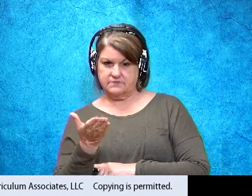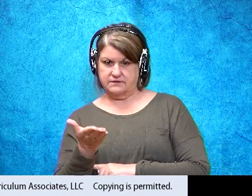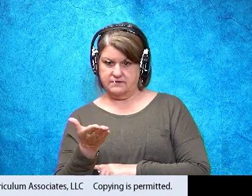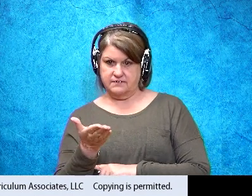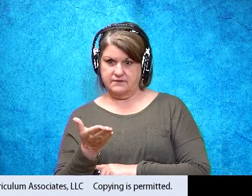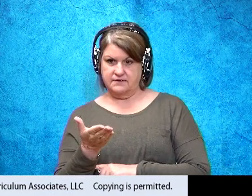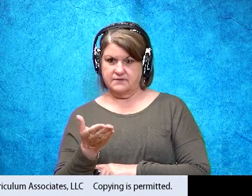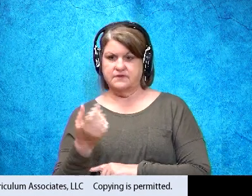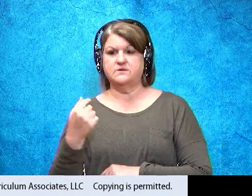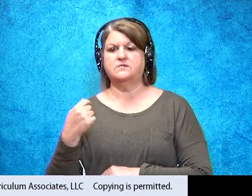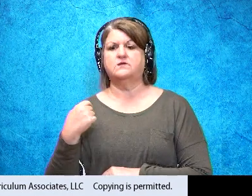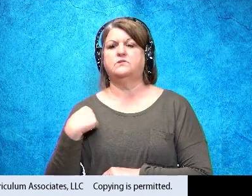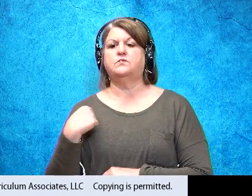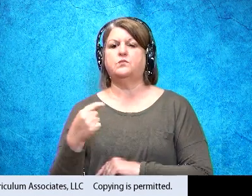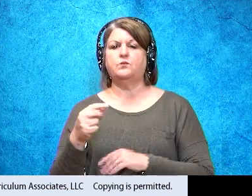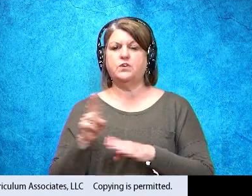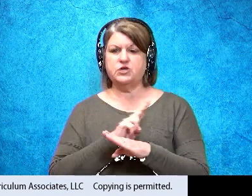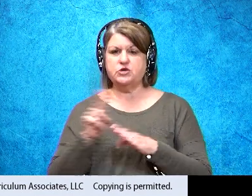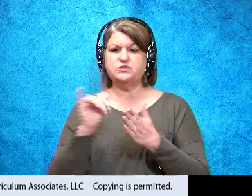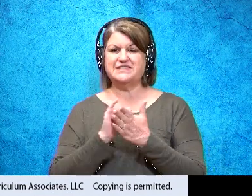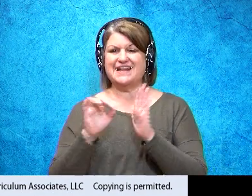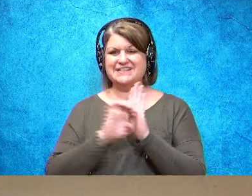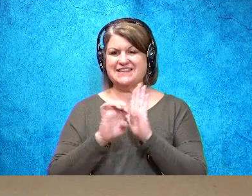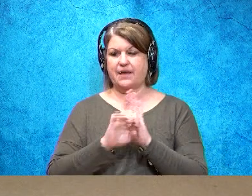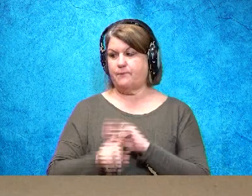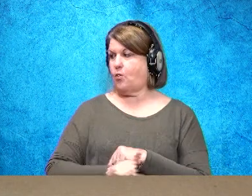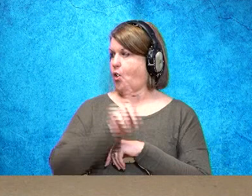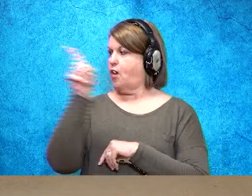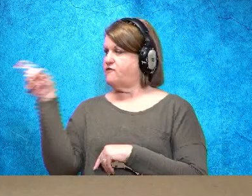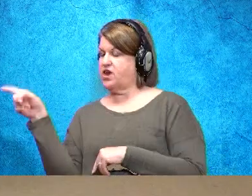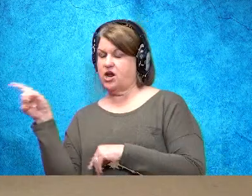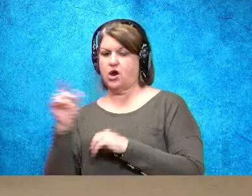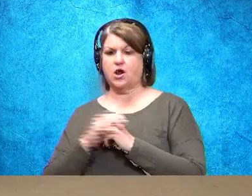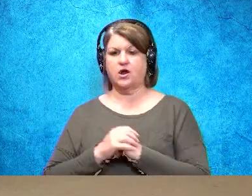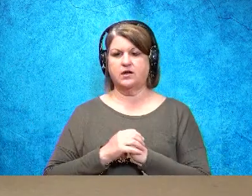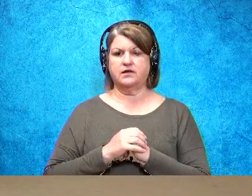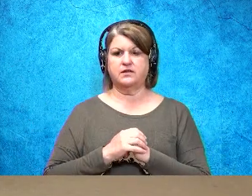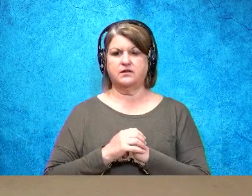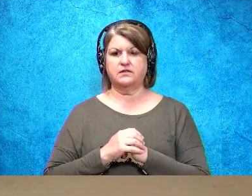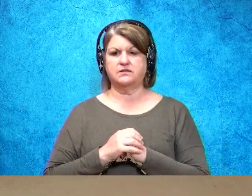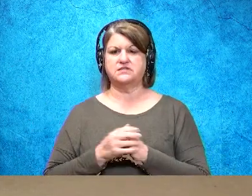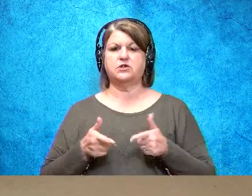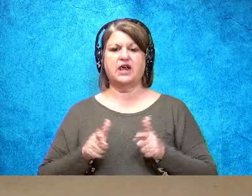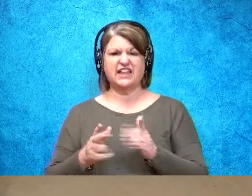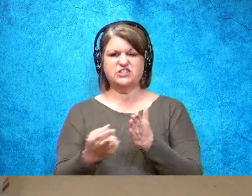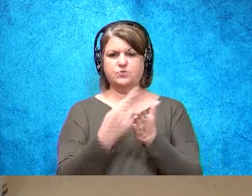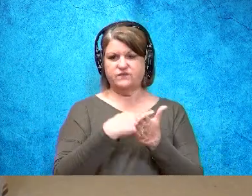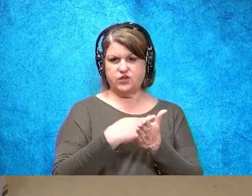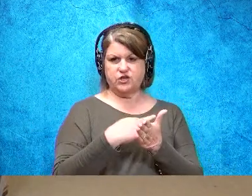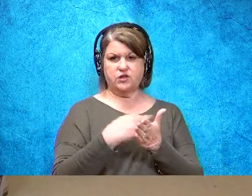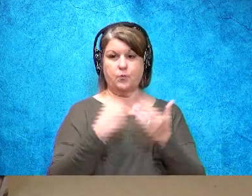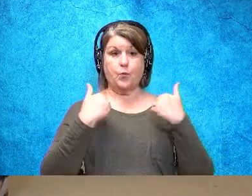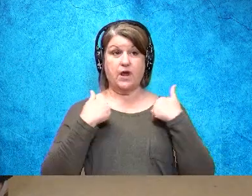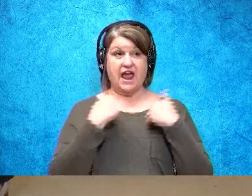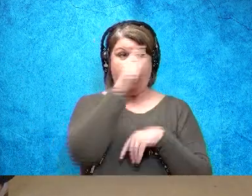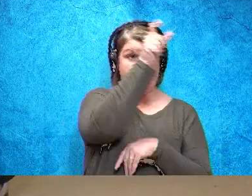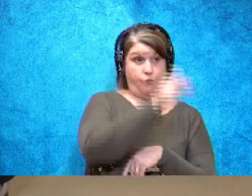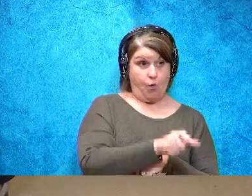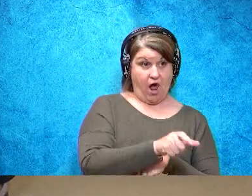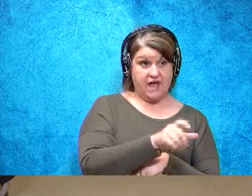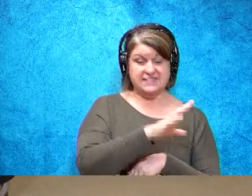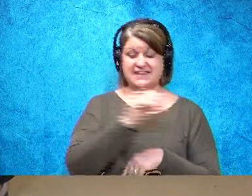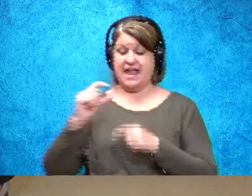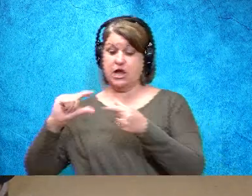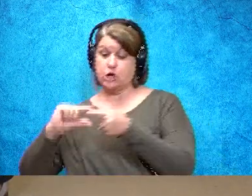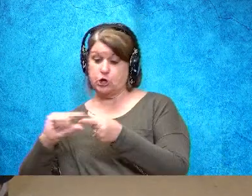We did that example over here. So let's review to close up our lesson. We have rods and